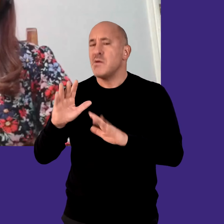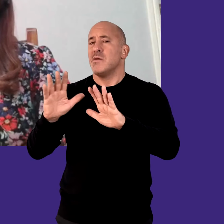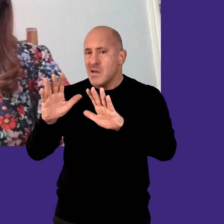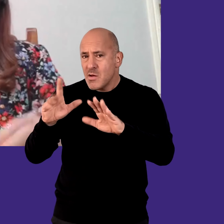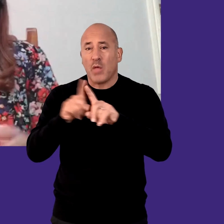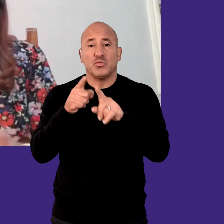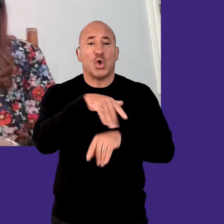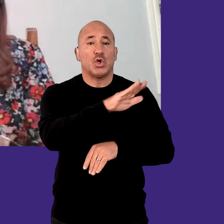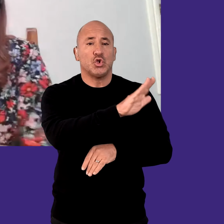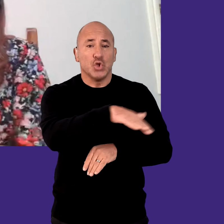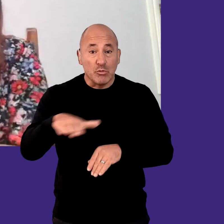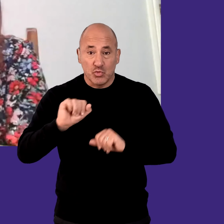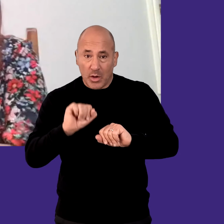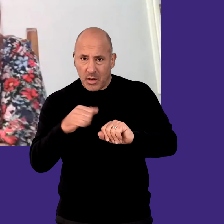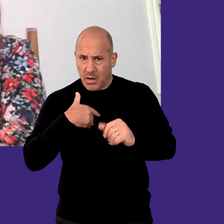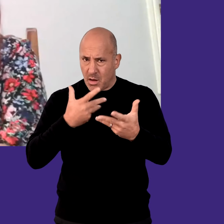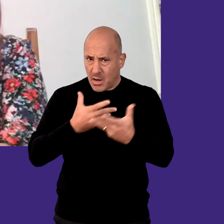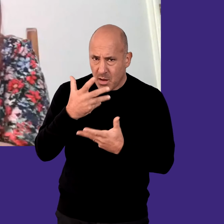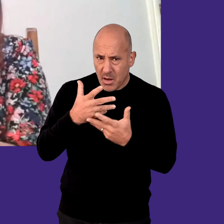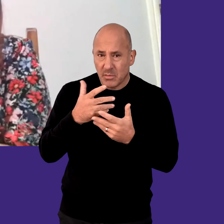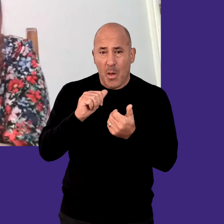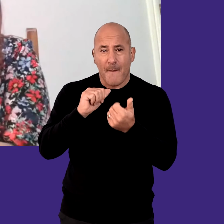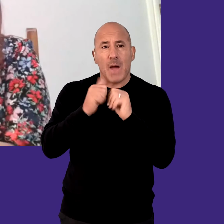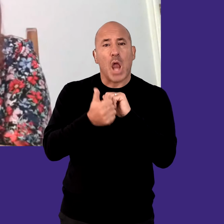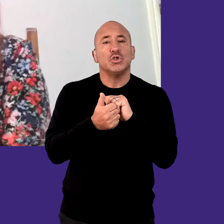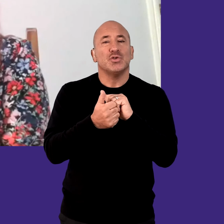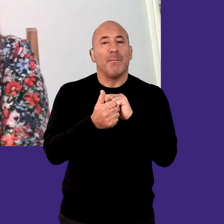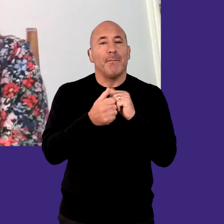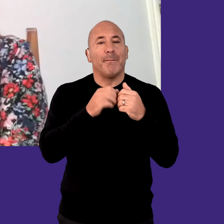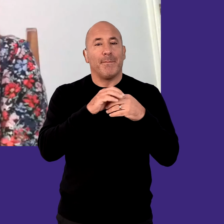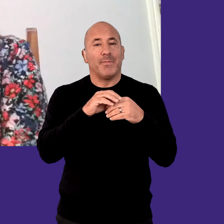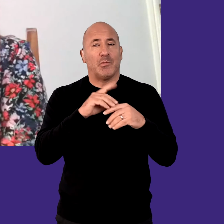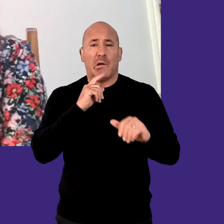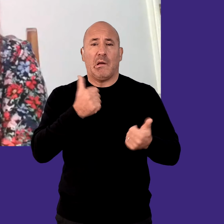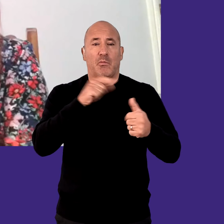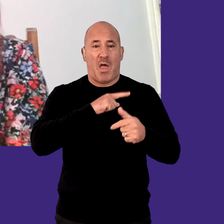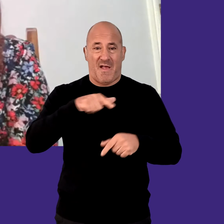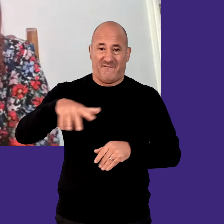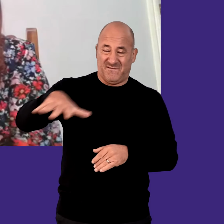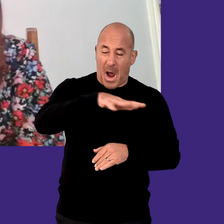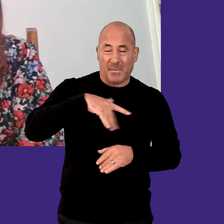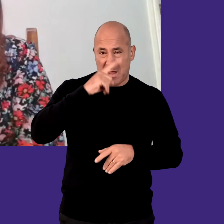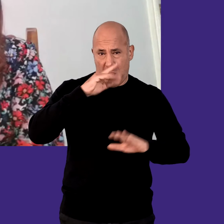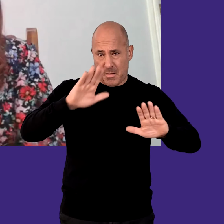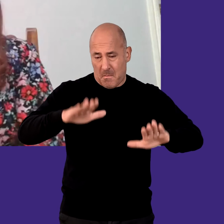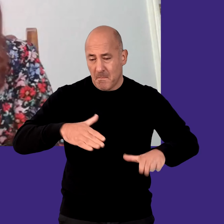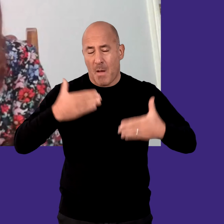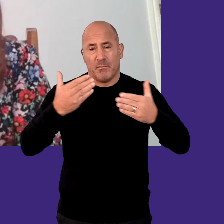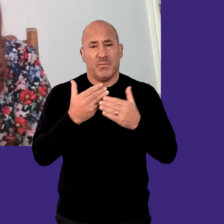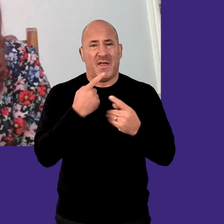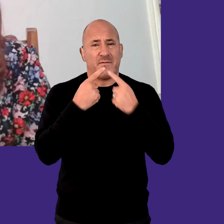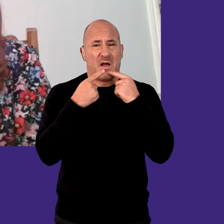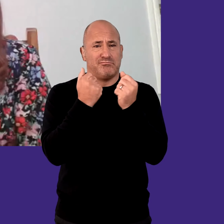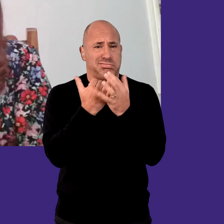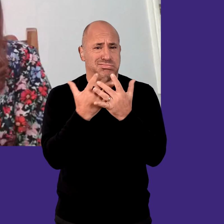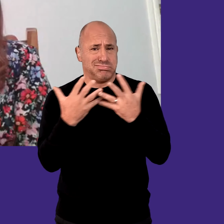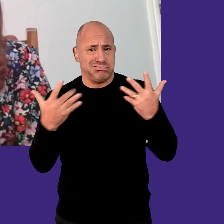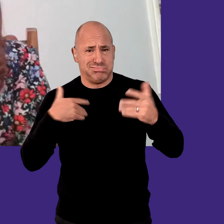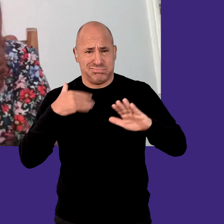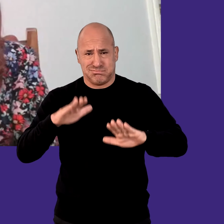they needed from there, we would be helping with the children's side. And so the partnership just